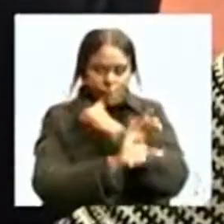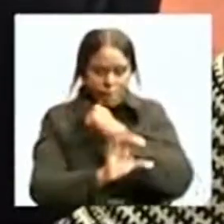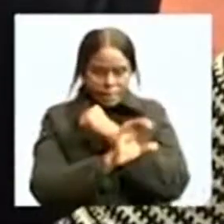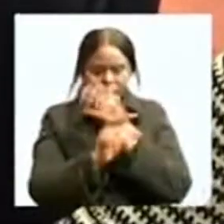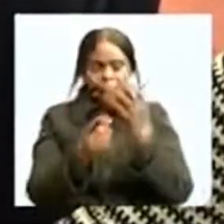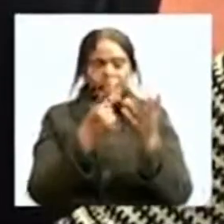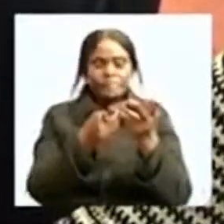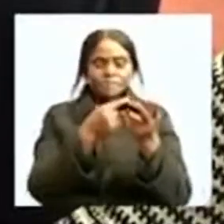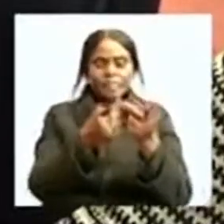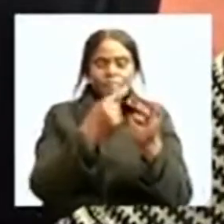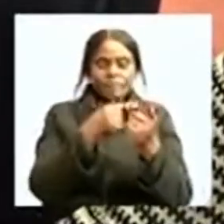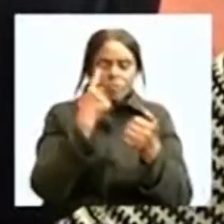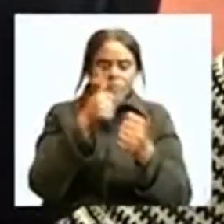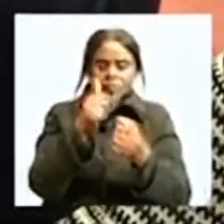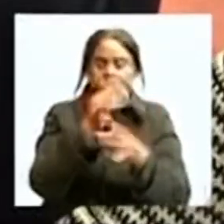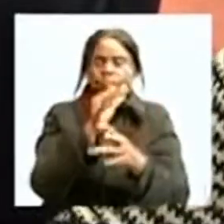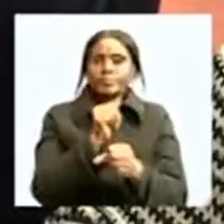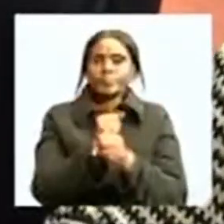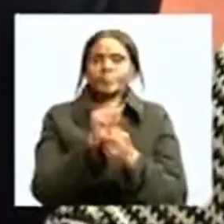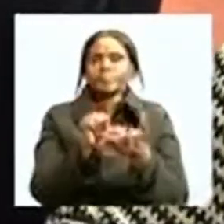all those who obtained loans.